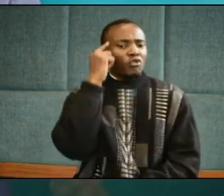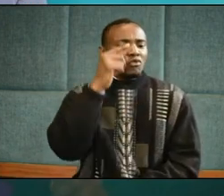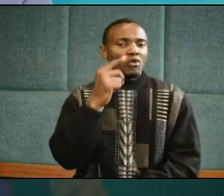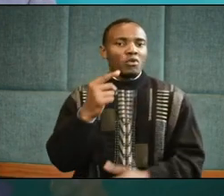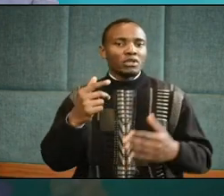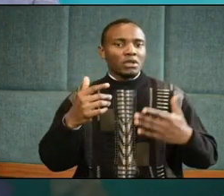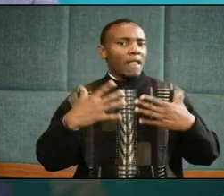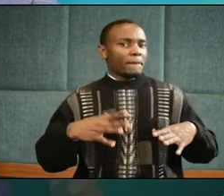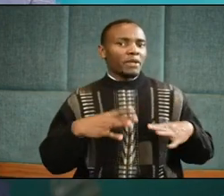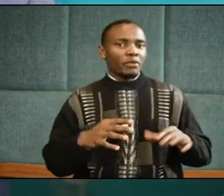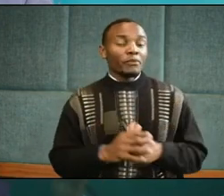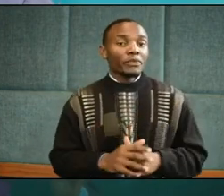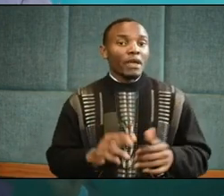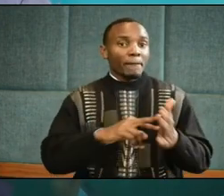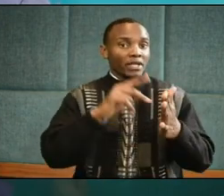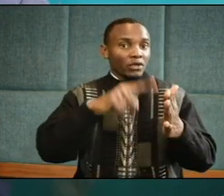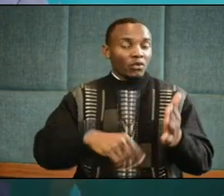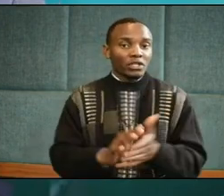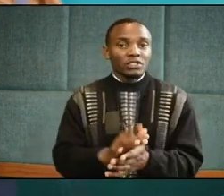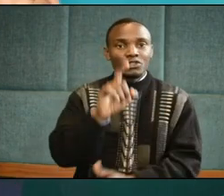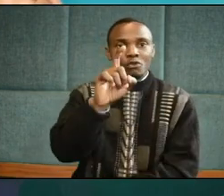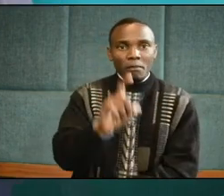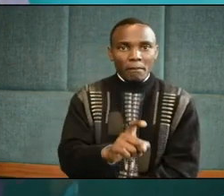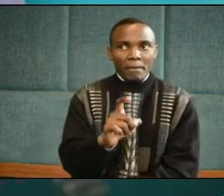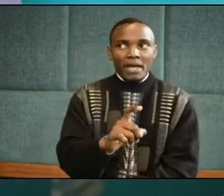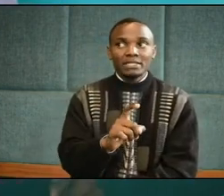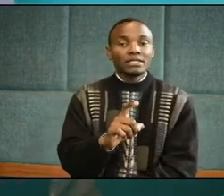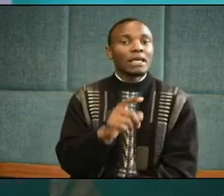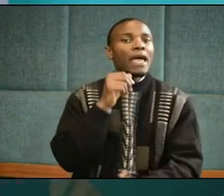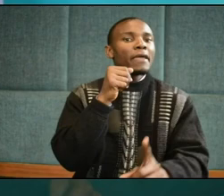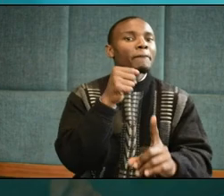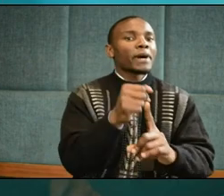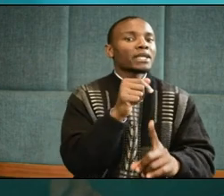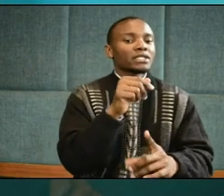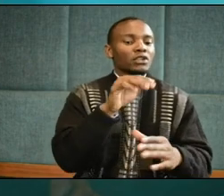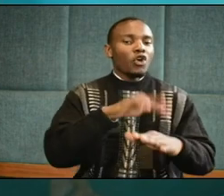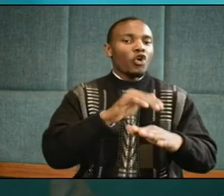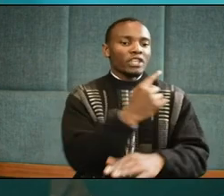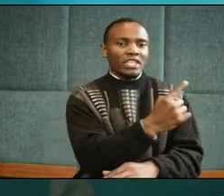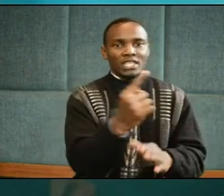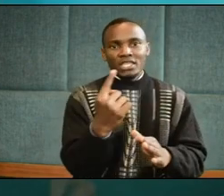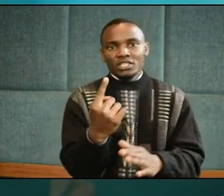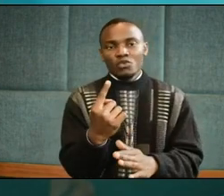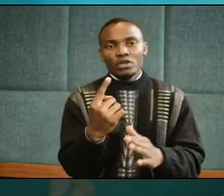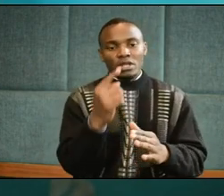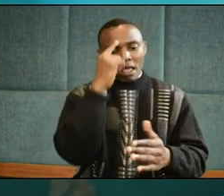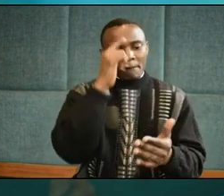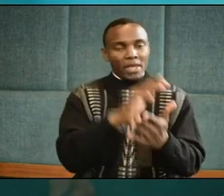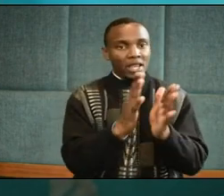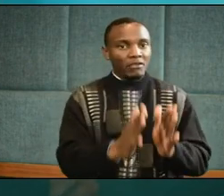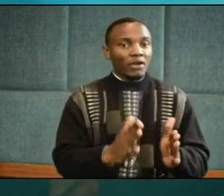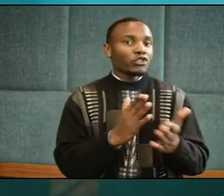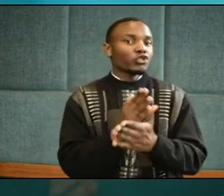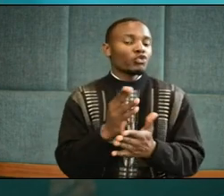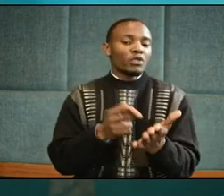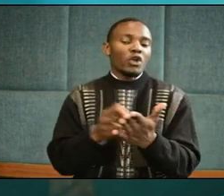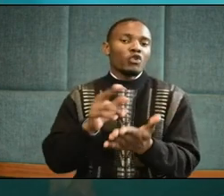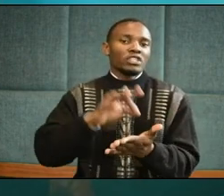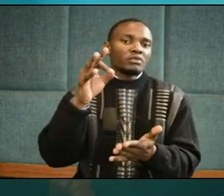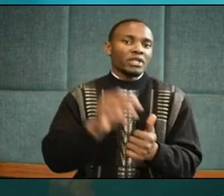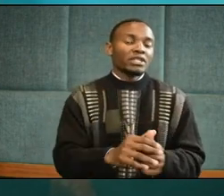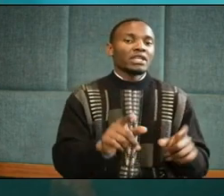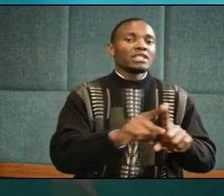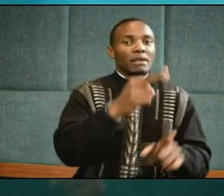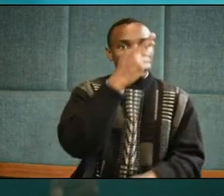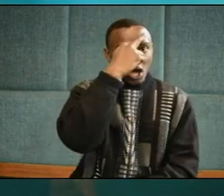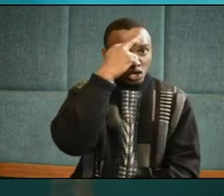being, and therefore it must be imparted in every believer by the Holy Spirit. Romans